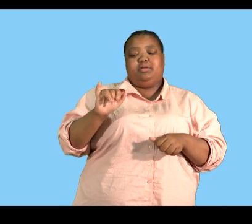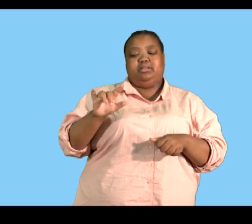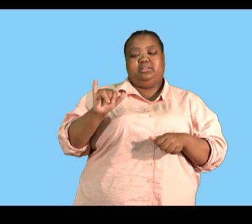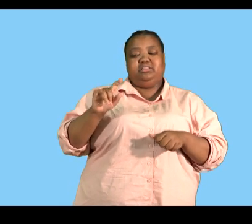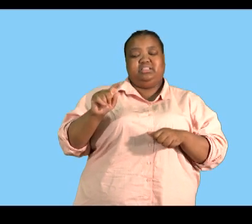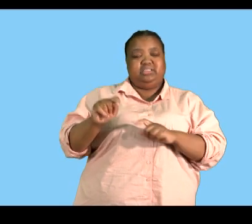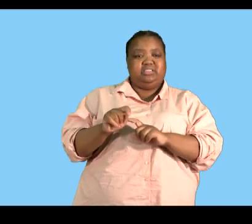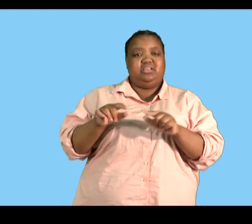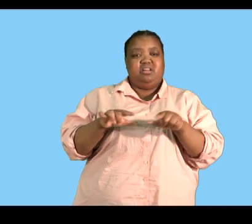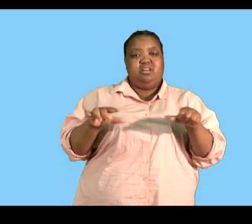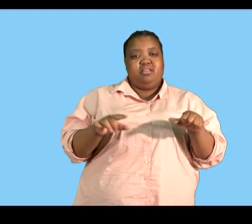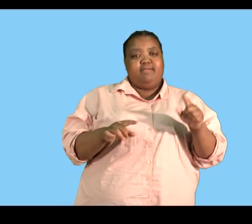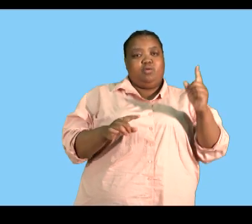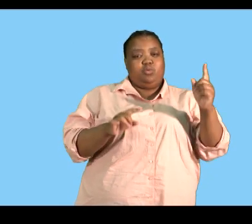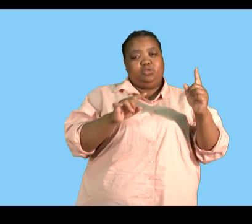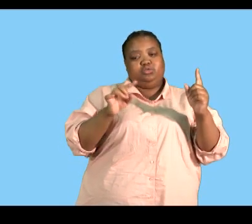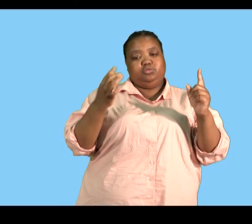level 1 to level 4.